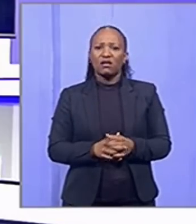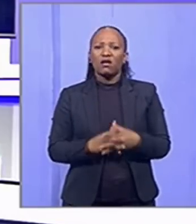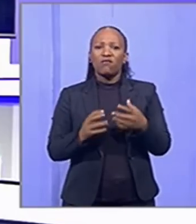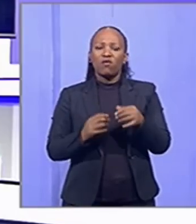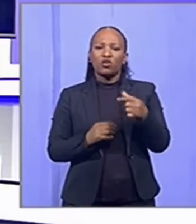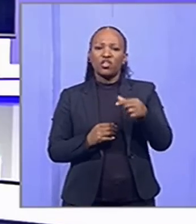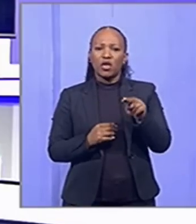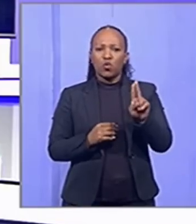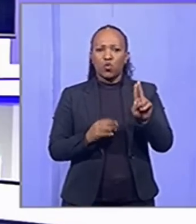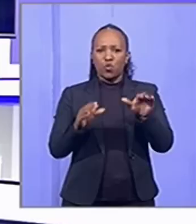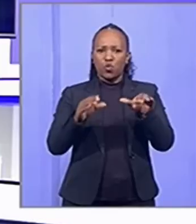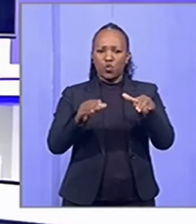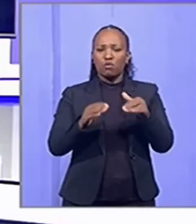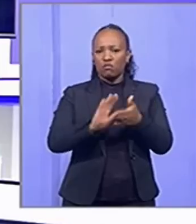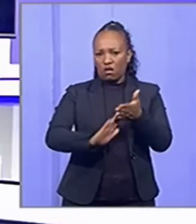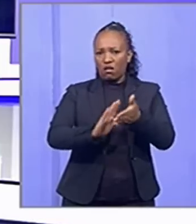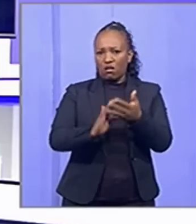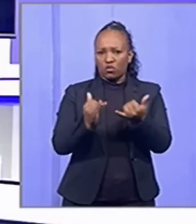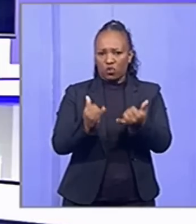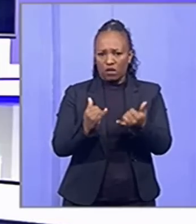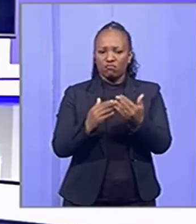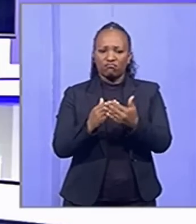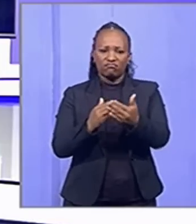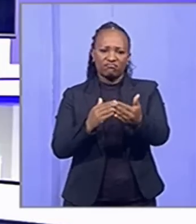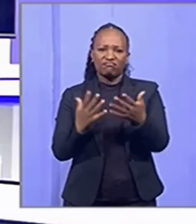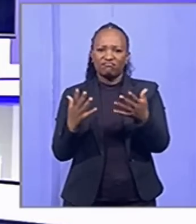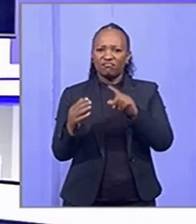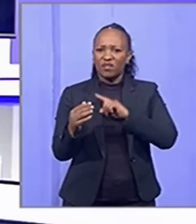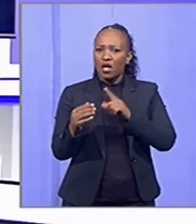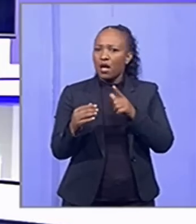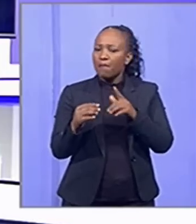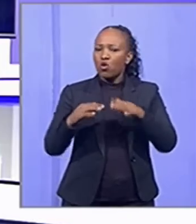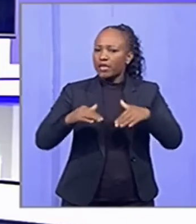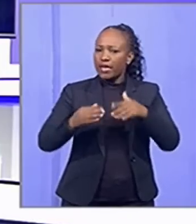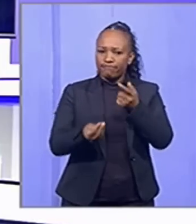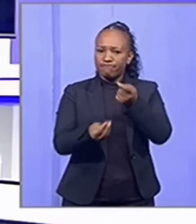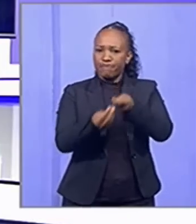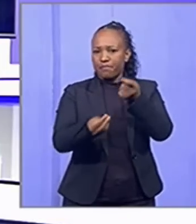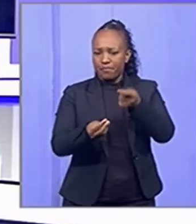kopanelo kapa GNU e tswetse pele ka jeno mme ha o so diwe kahlolo.